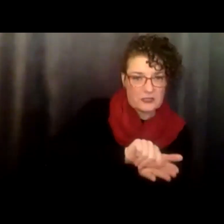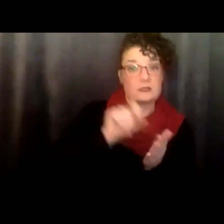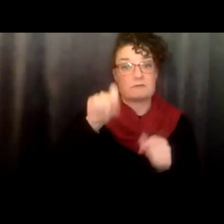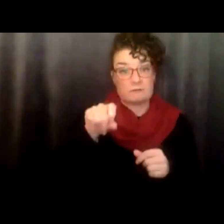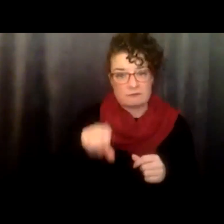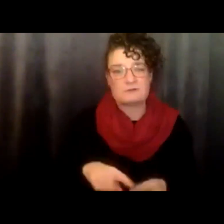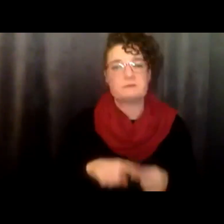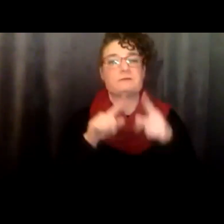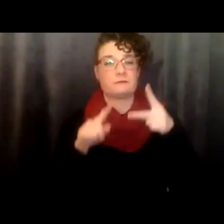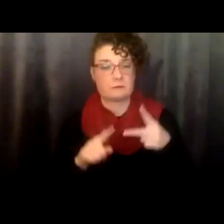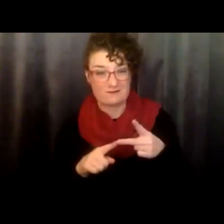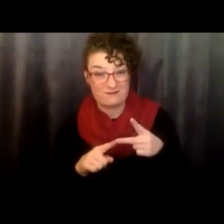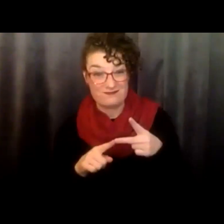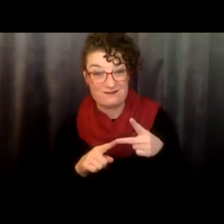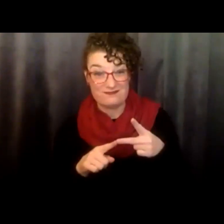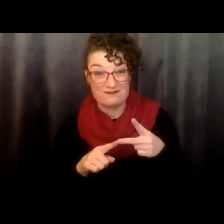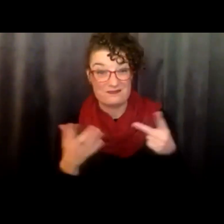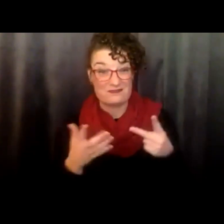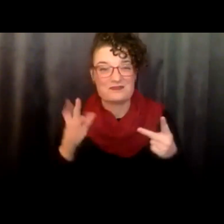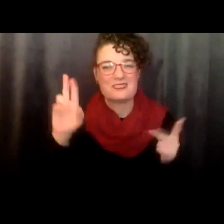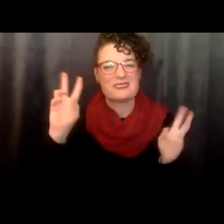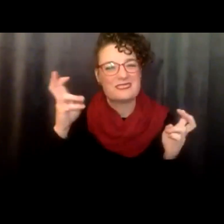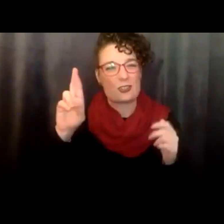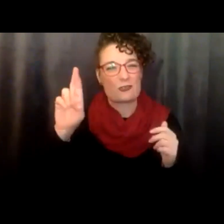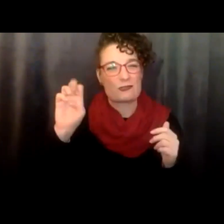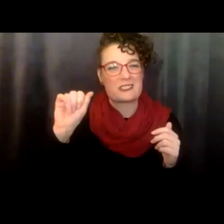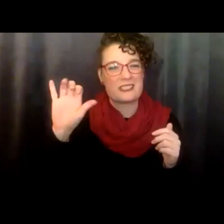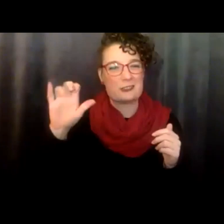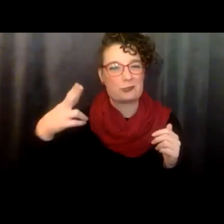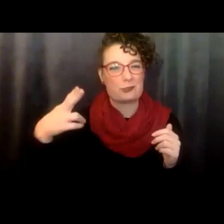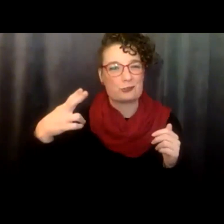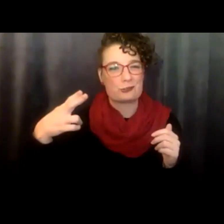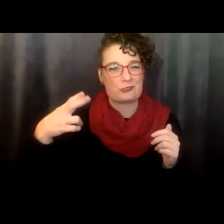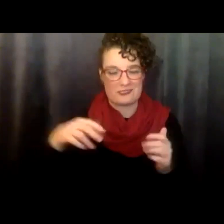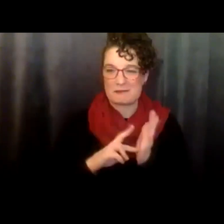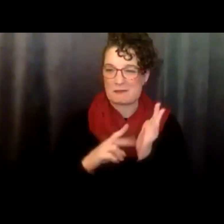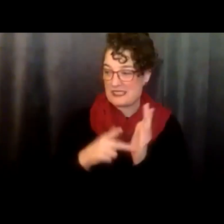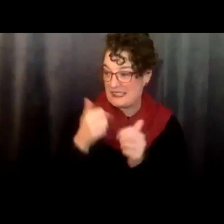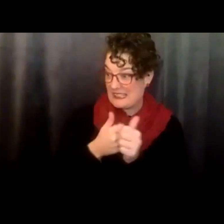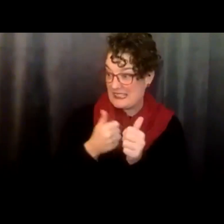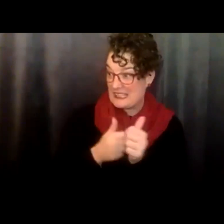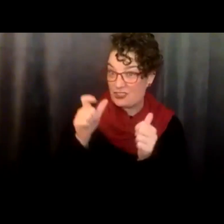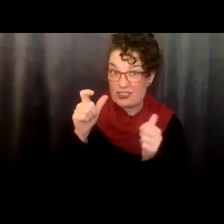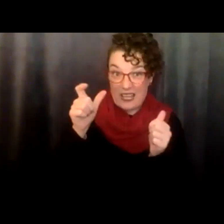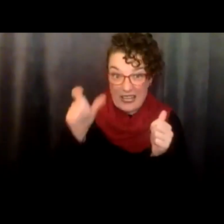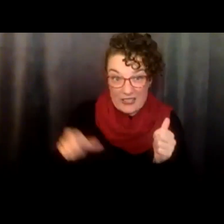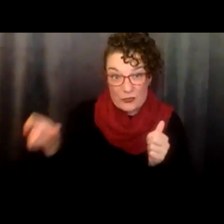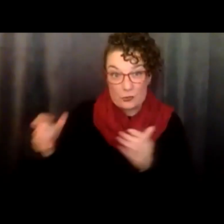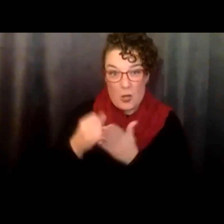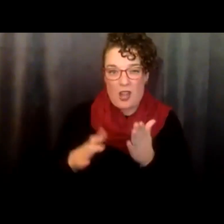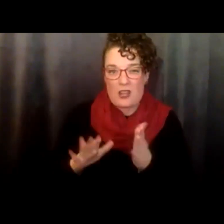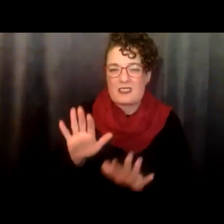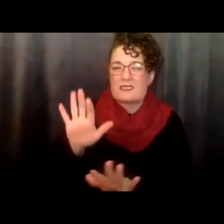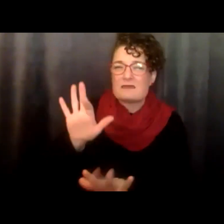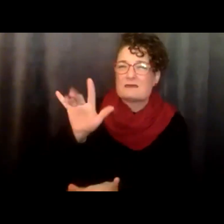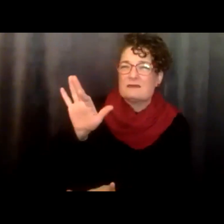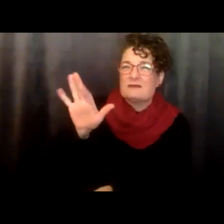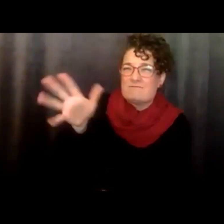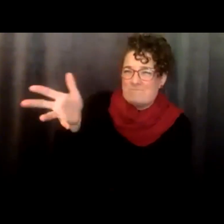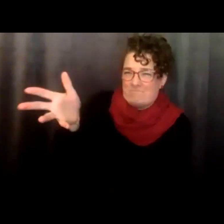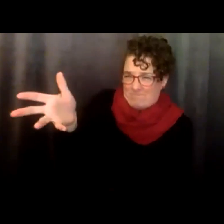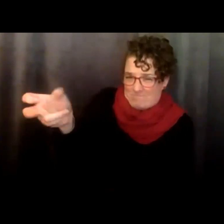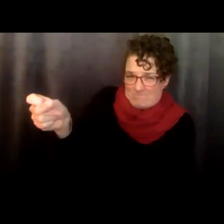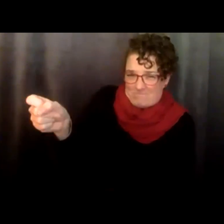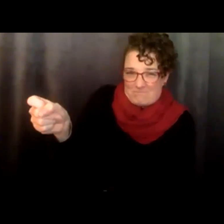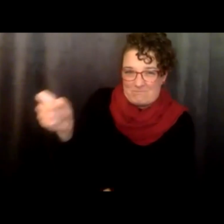of creation is the reach. The way that each individual artist reaches toward their ancestors,